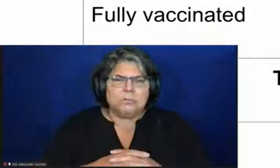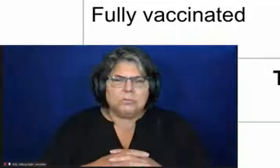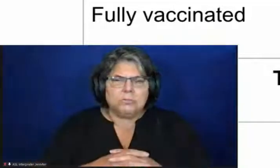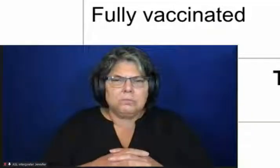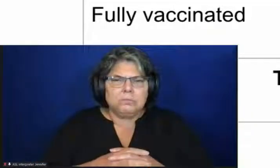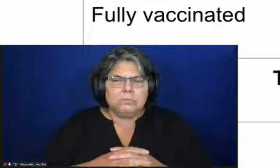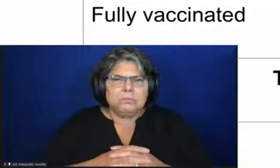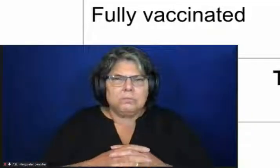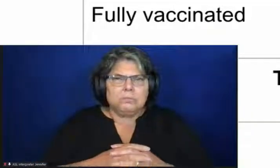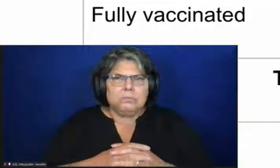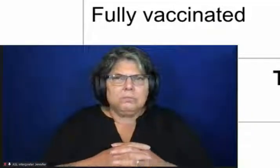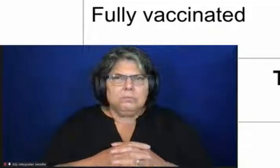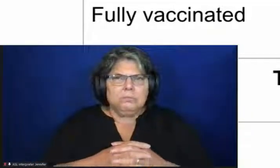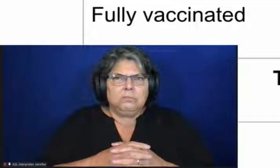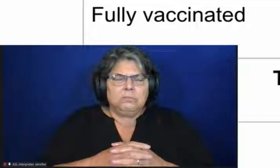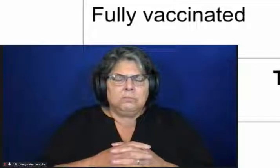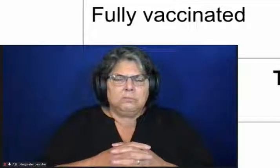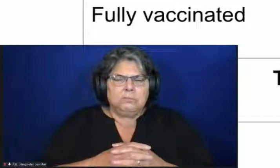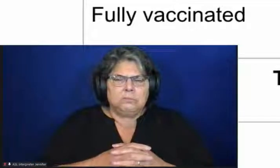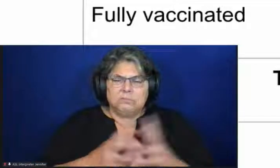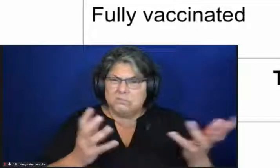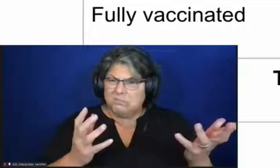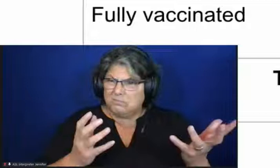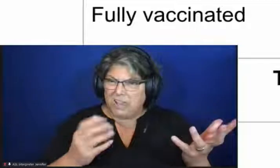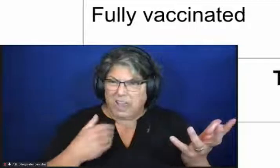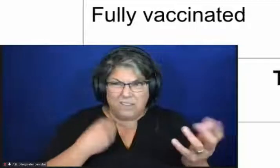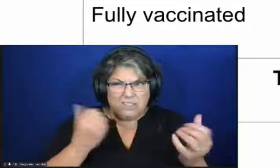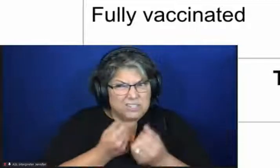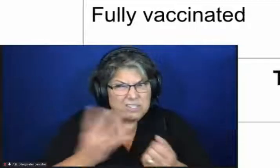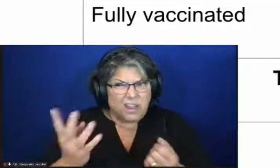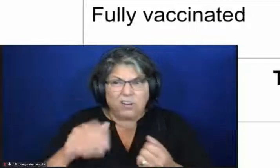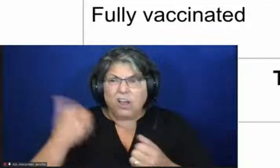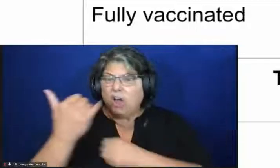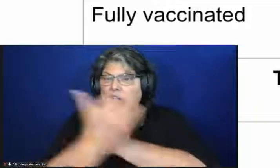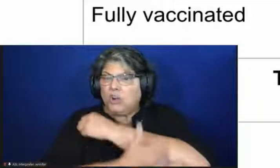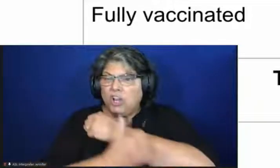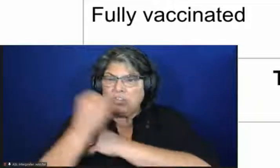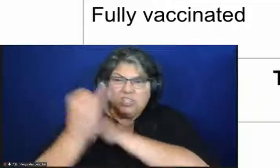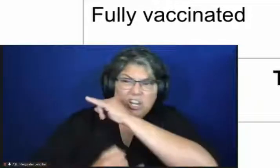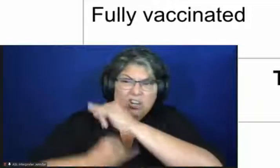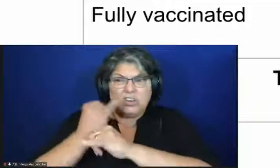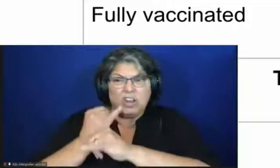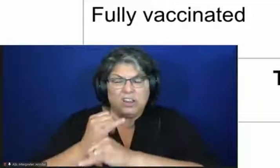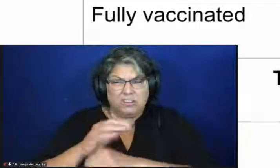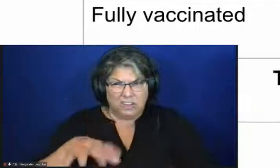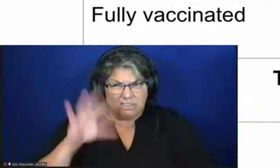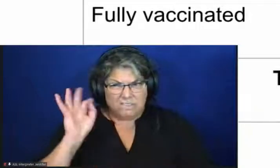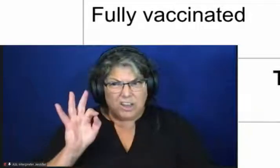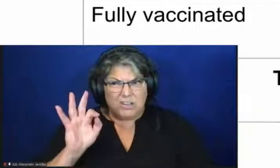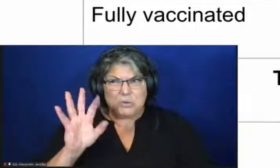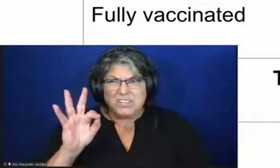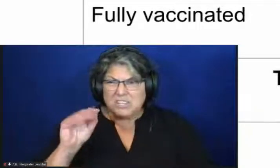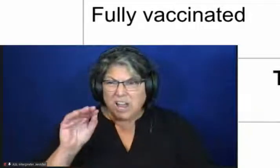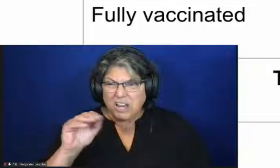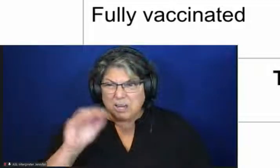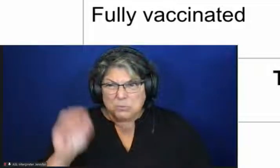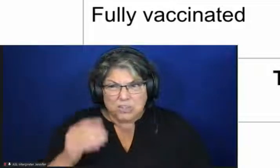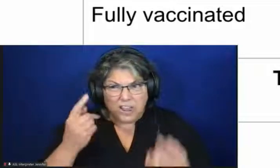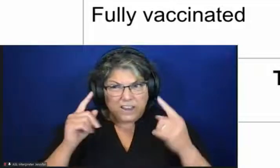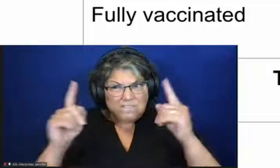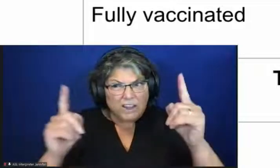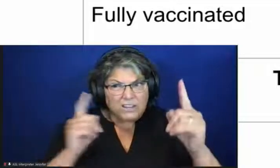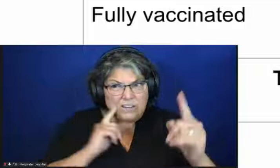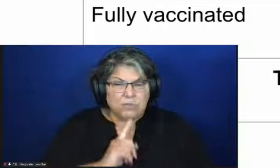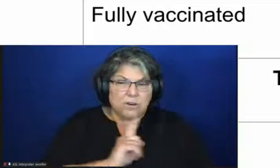found in several international studies to be 90% effective in 5 to 11 years old.